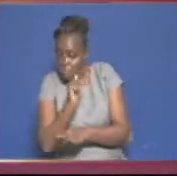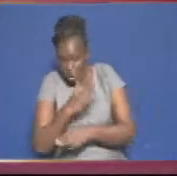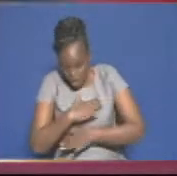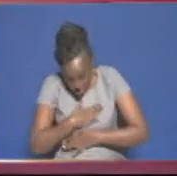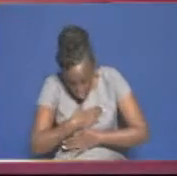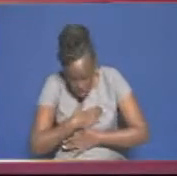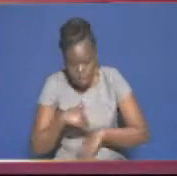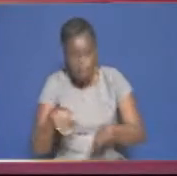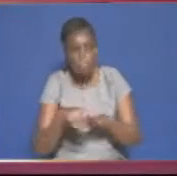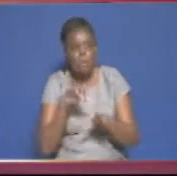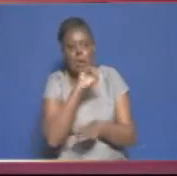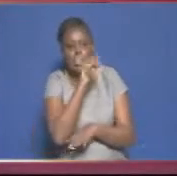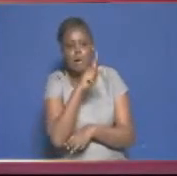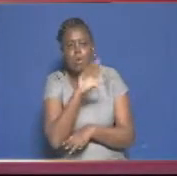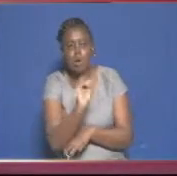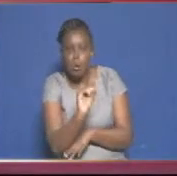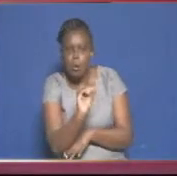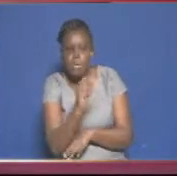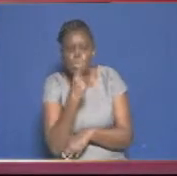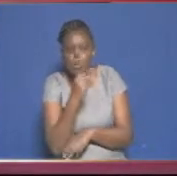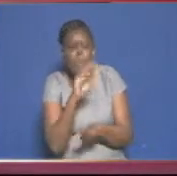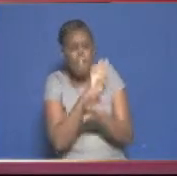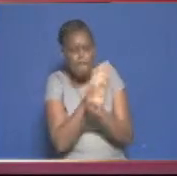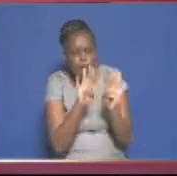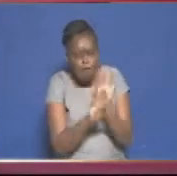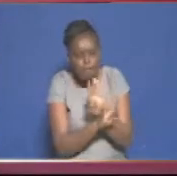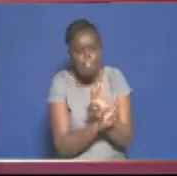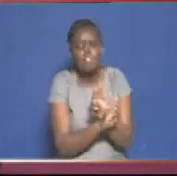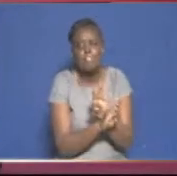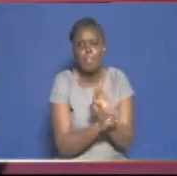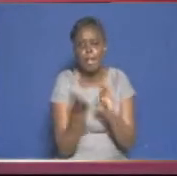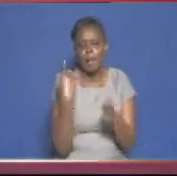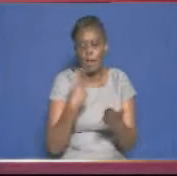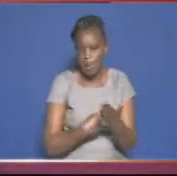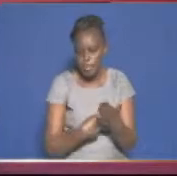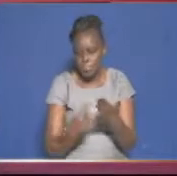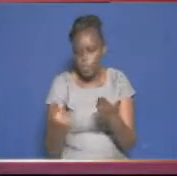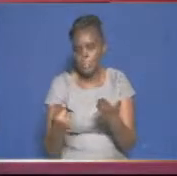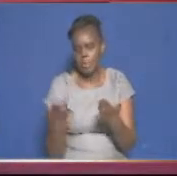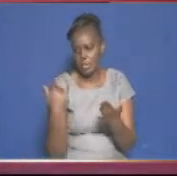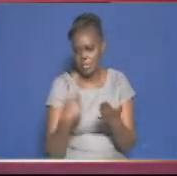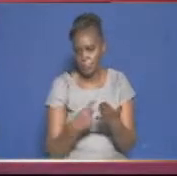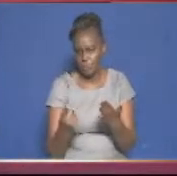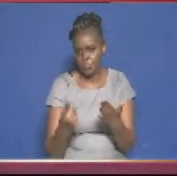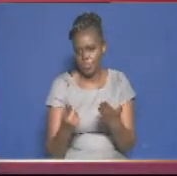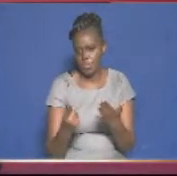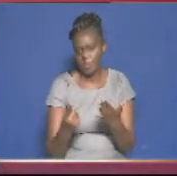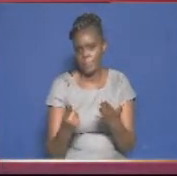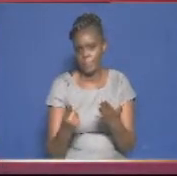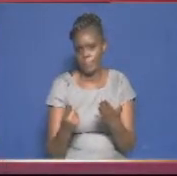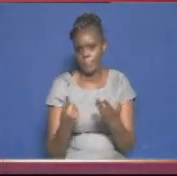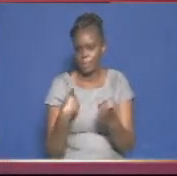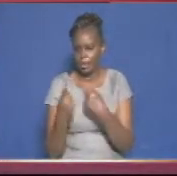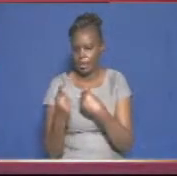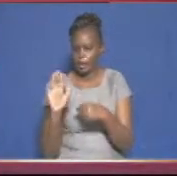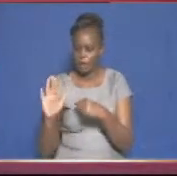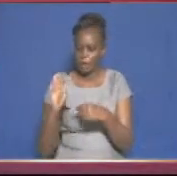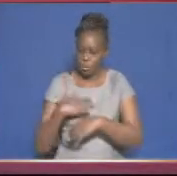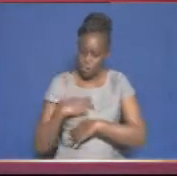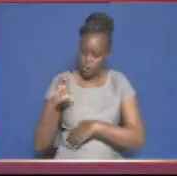me what had been done in the backyard. And about last week, we were discussing with Honorable my friend here, Honorable